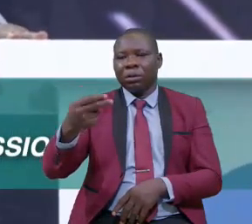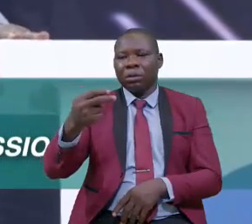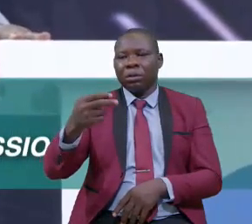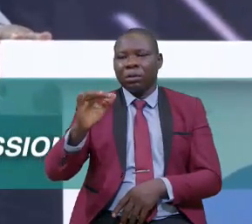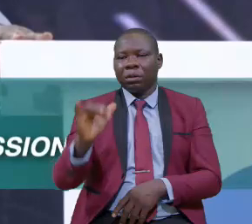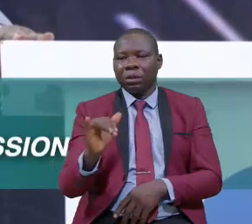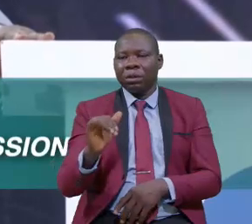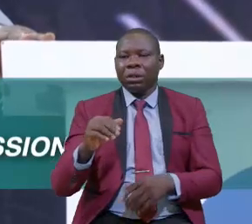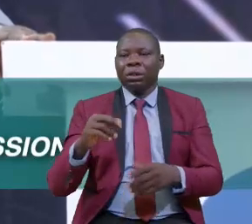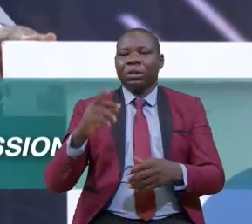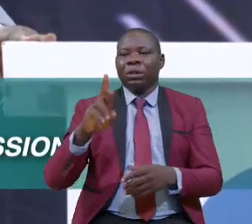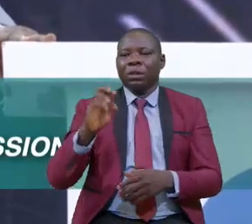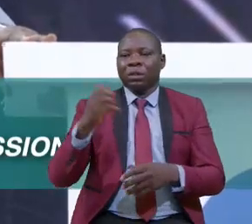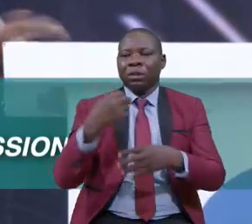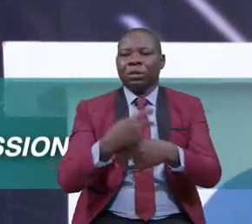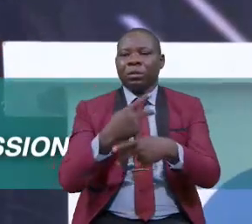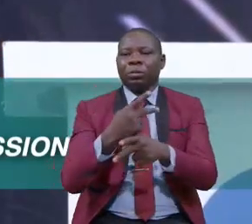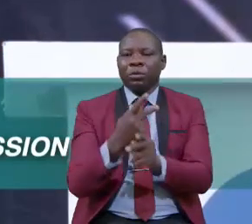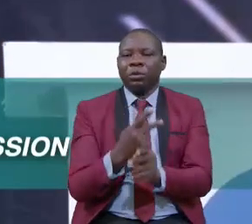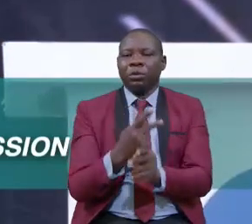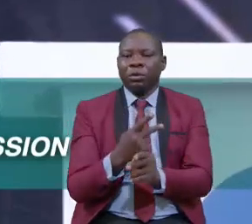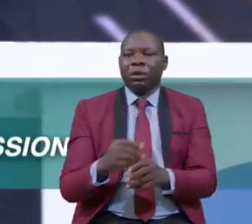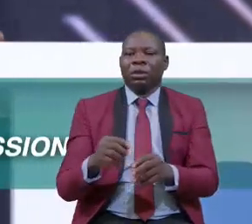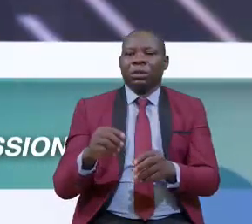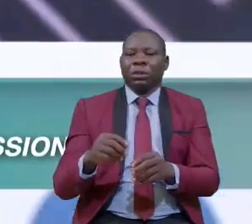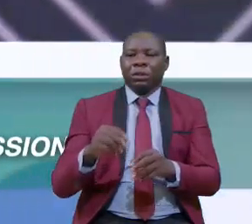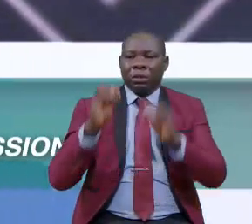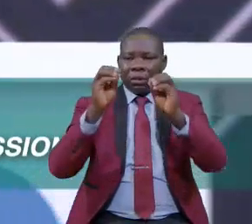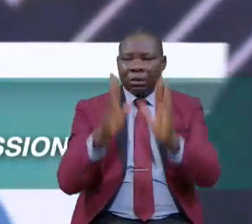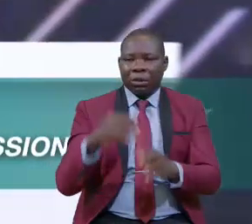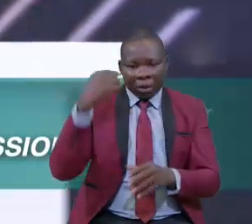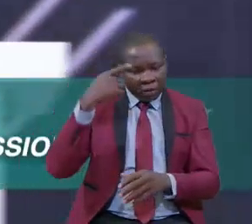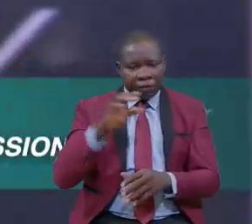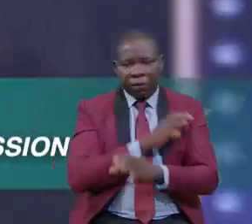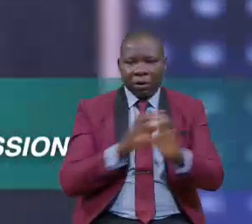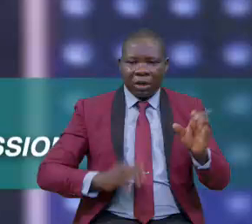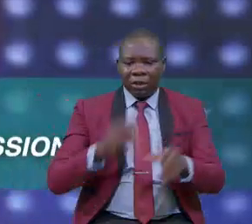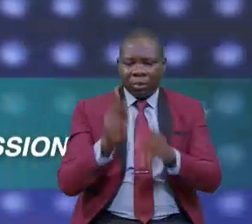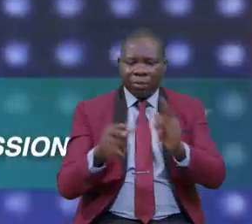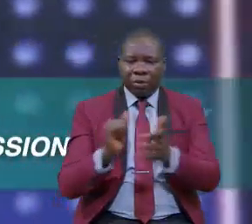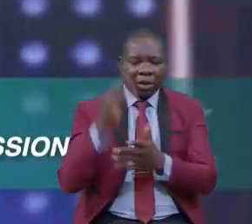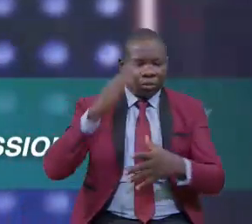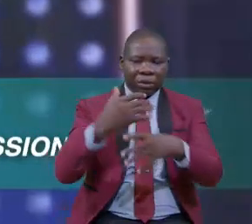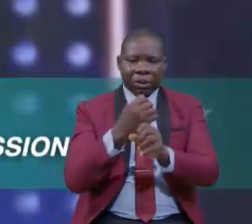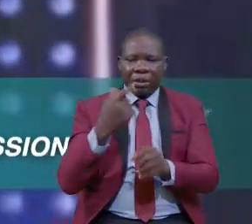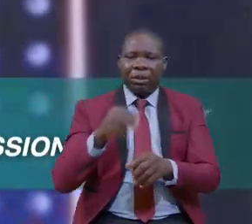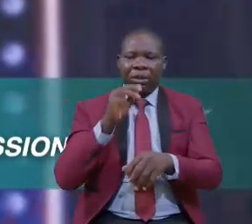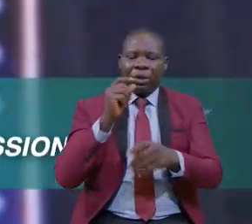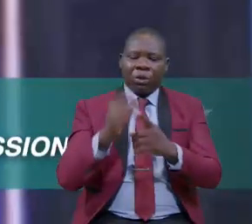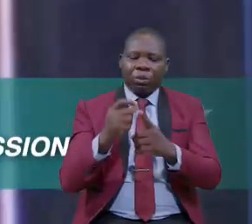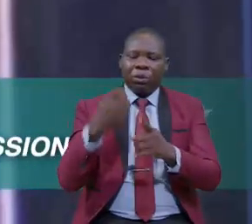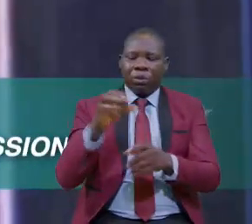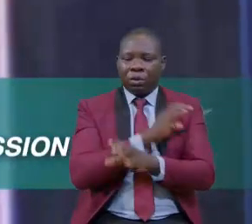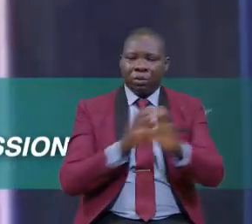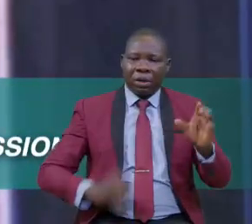Reproduce teachers for Christ. The people that will take the message of Christ, the message of